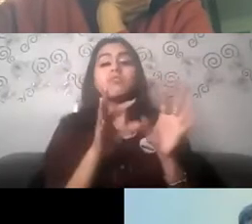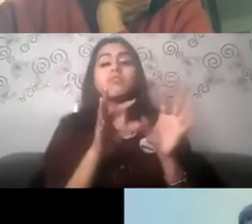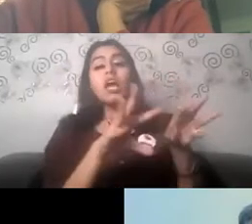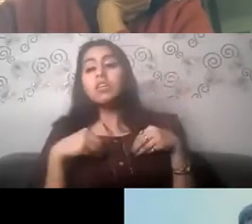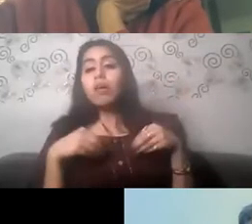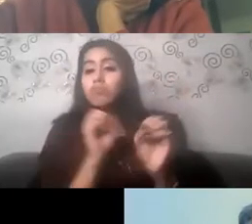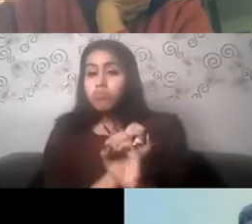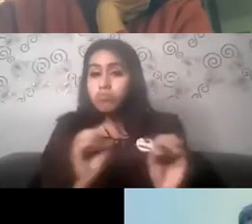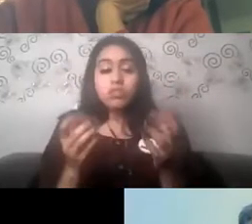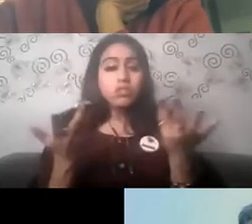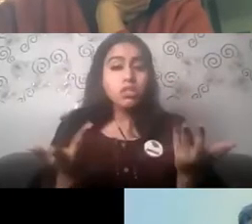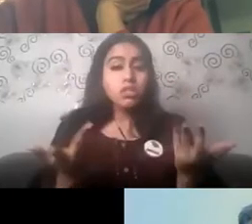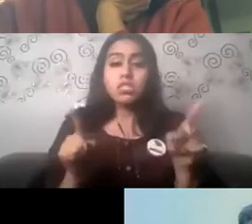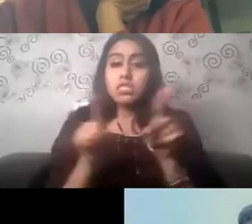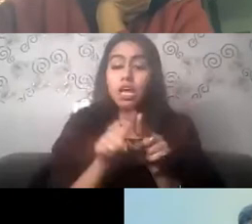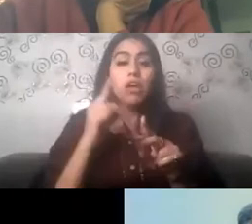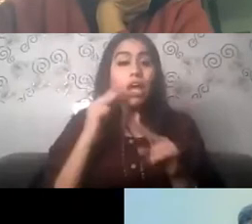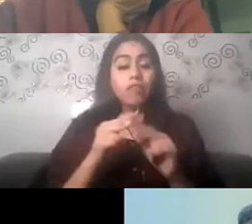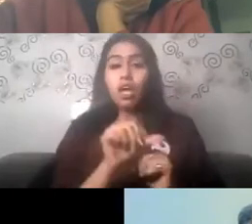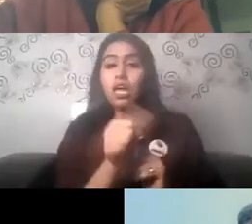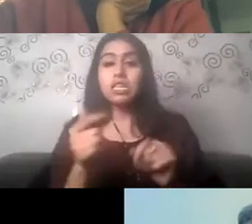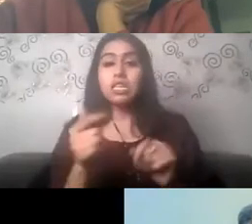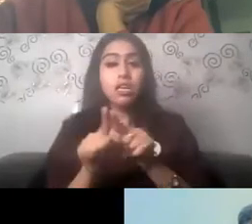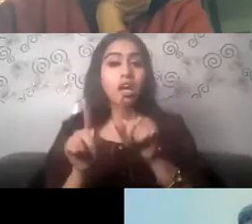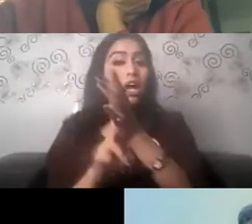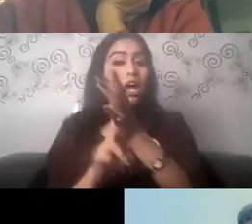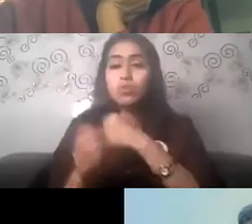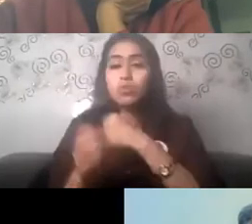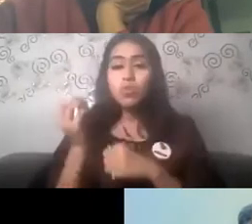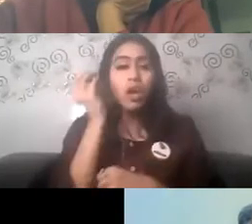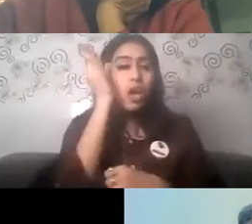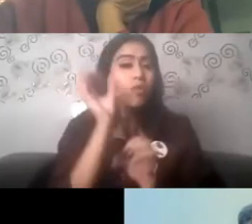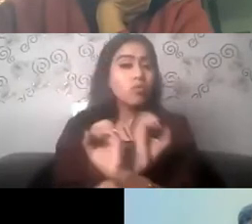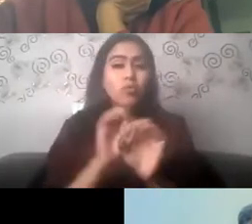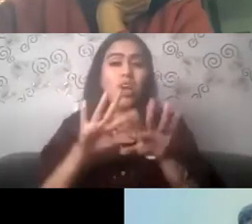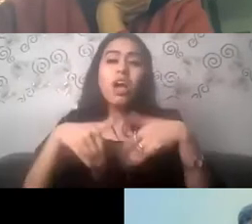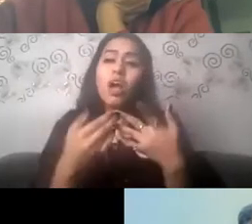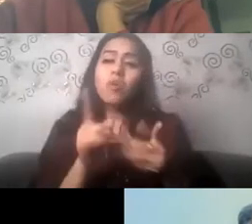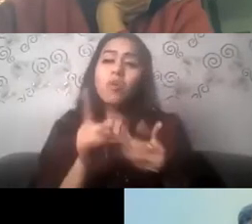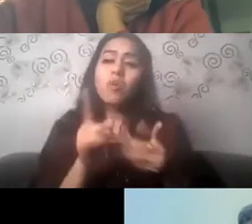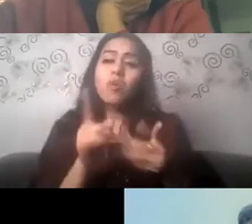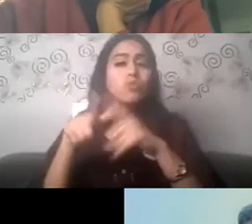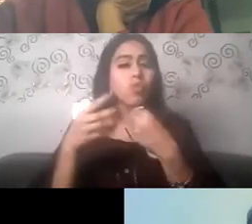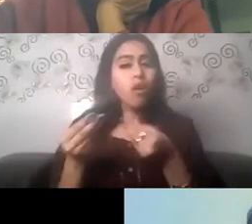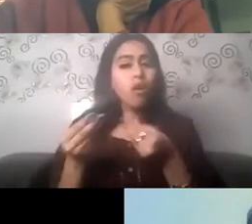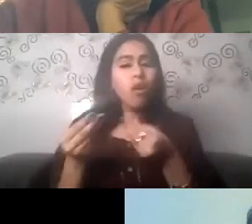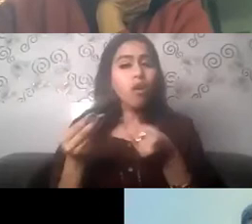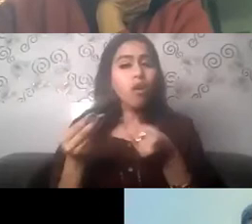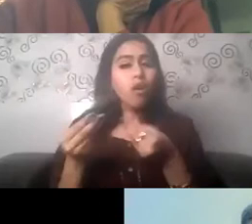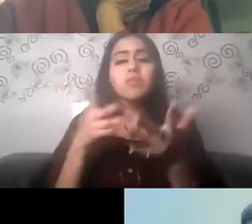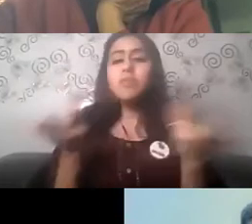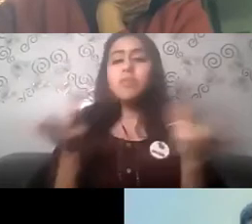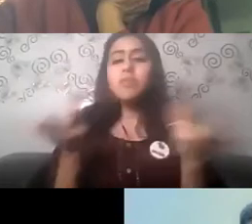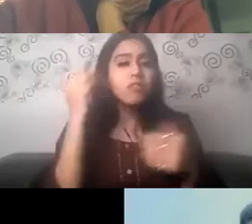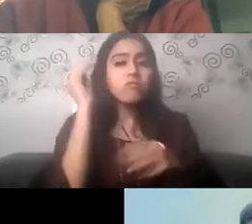with disability, and on other side, NGOs were not aware where to train, where to place people with disability. And as a professional, I thought